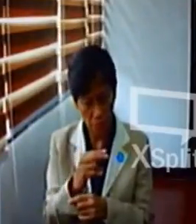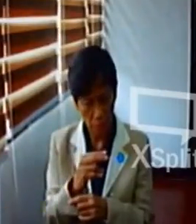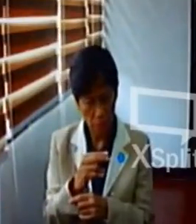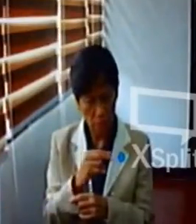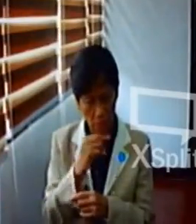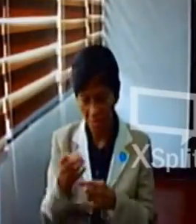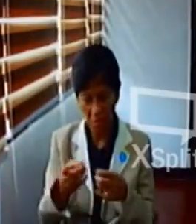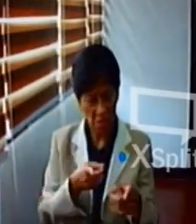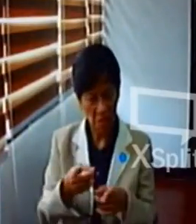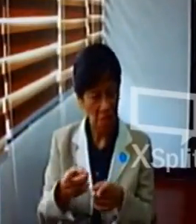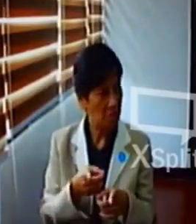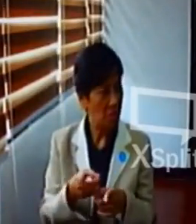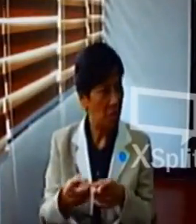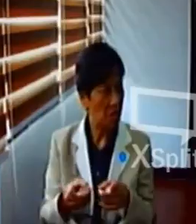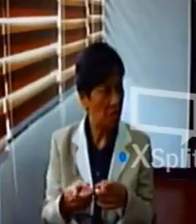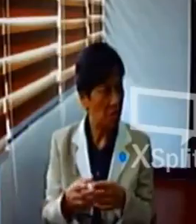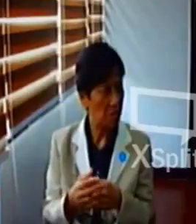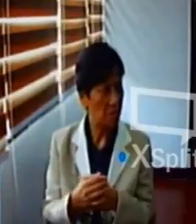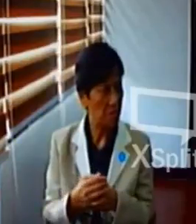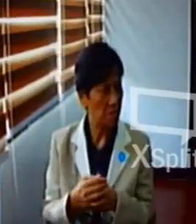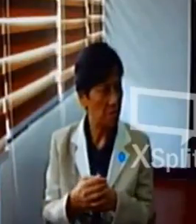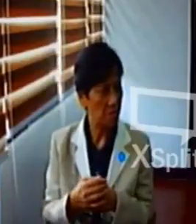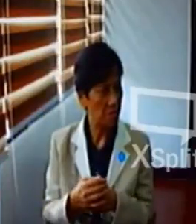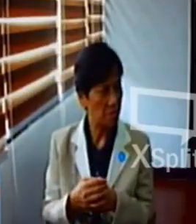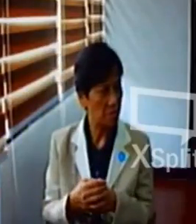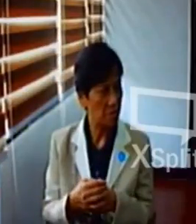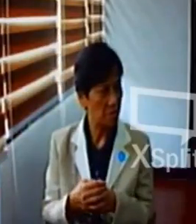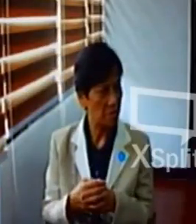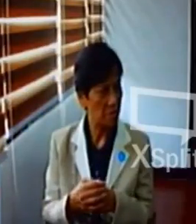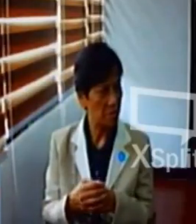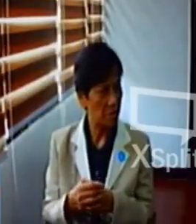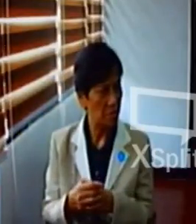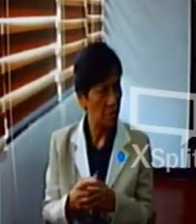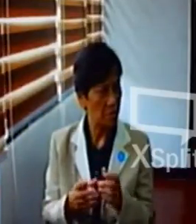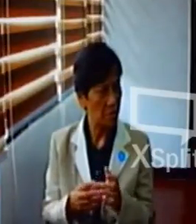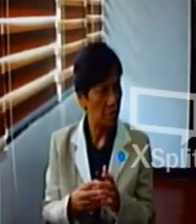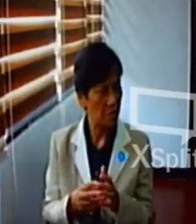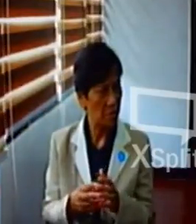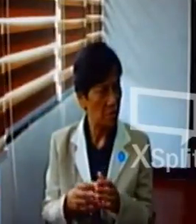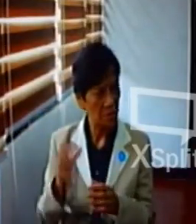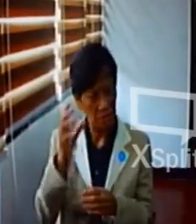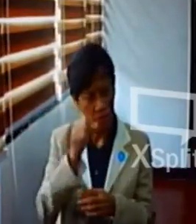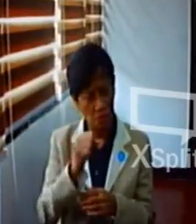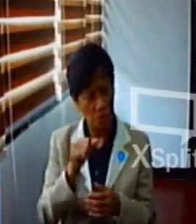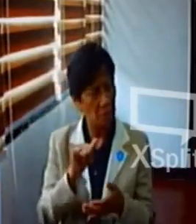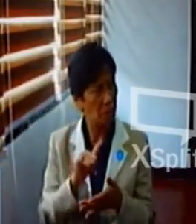they were not described, but they were already decimated. So, I guess in that case,